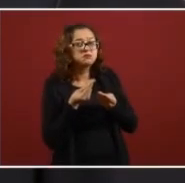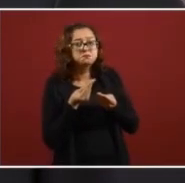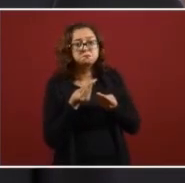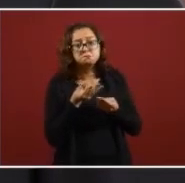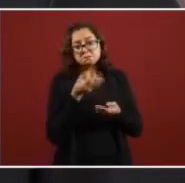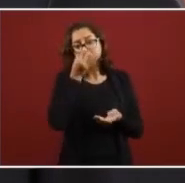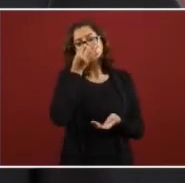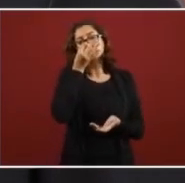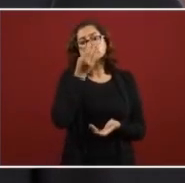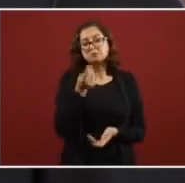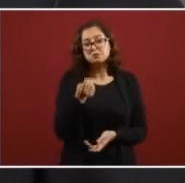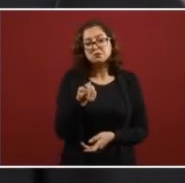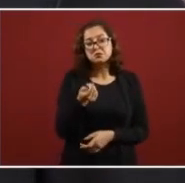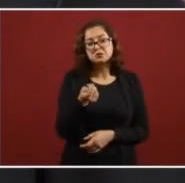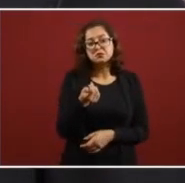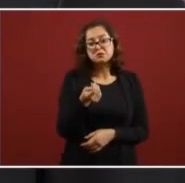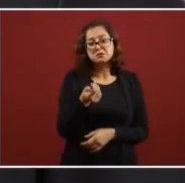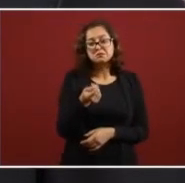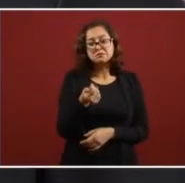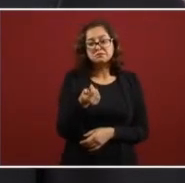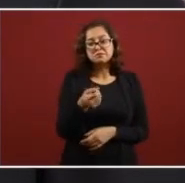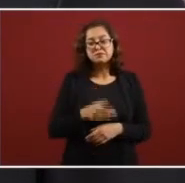muy poco. Was very little.